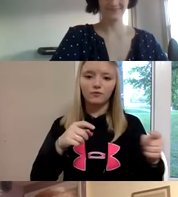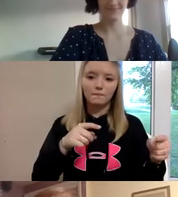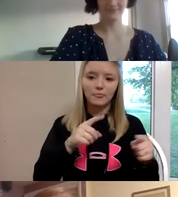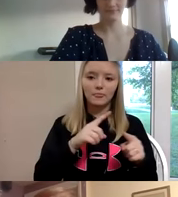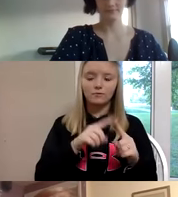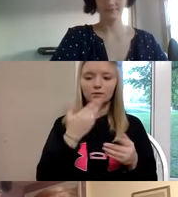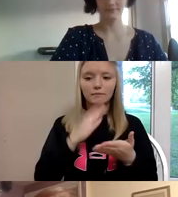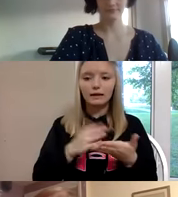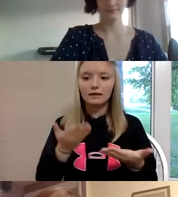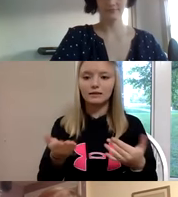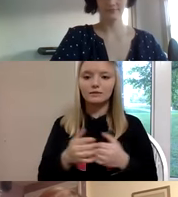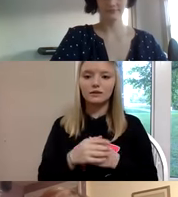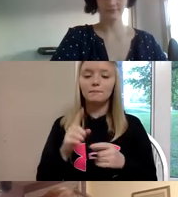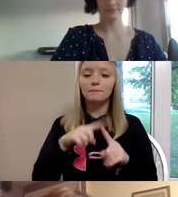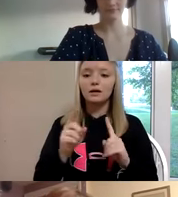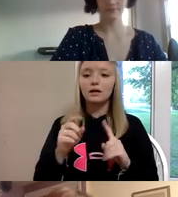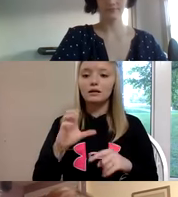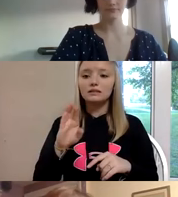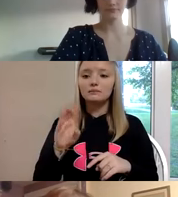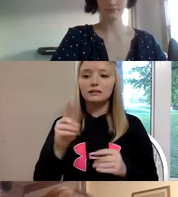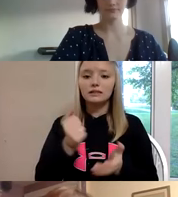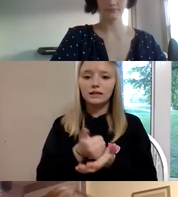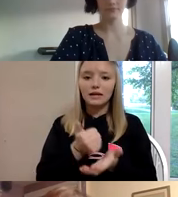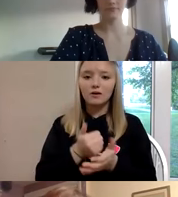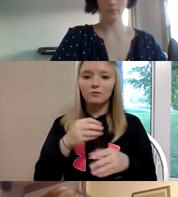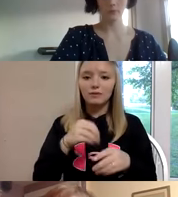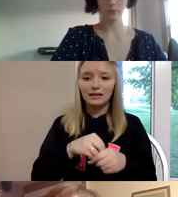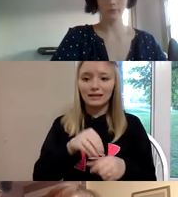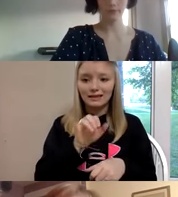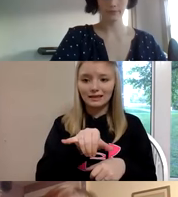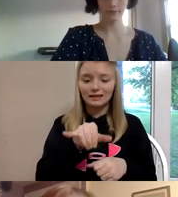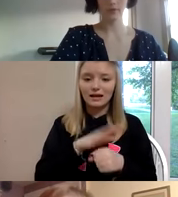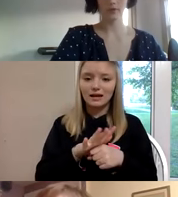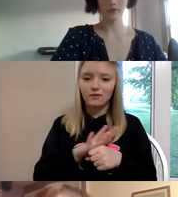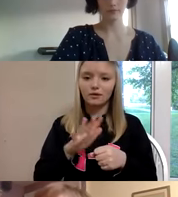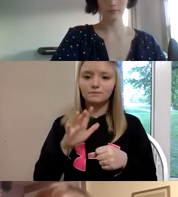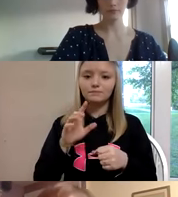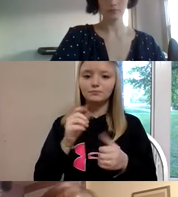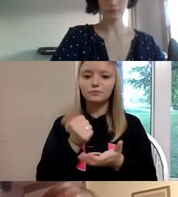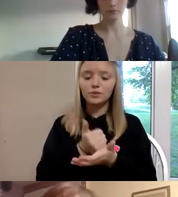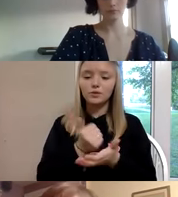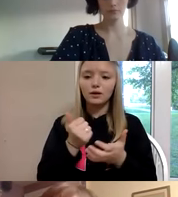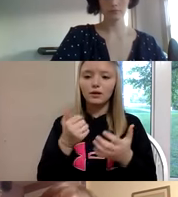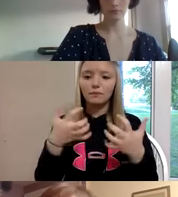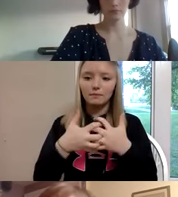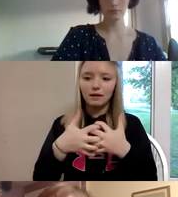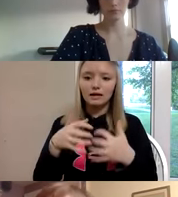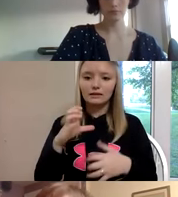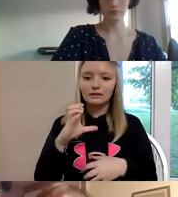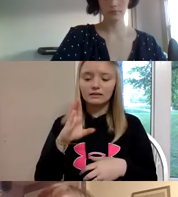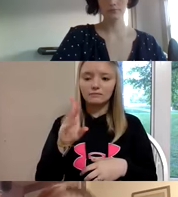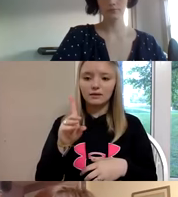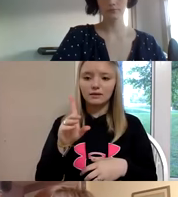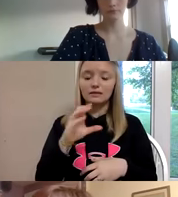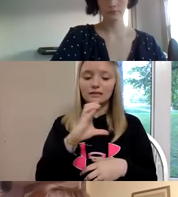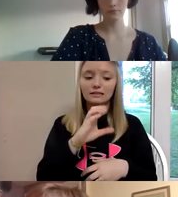your endocannabinoid system to help bind the CB1 and 2 receptor sites to